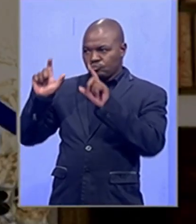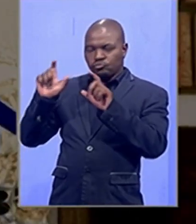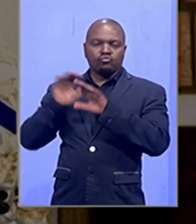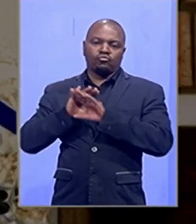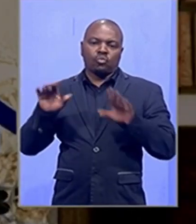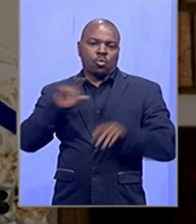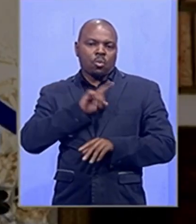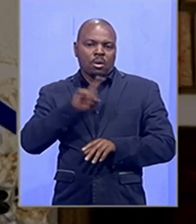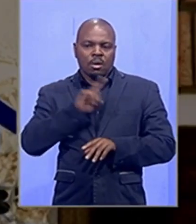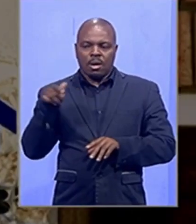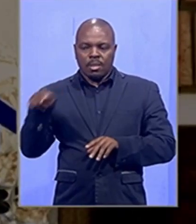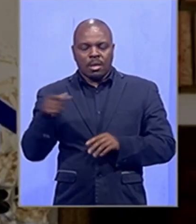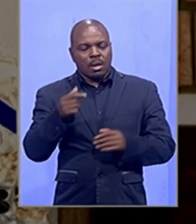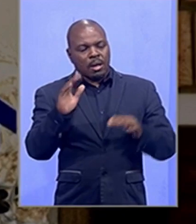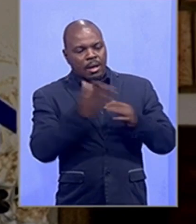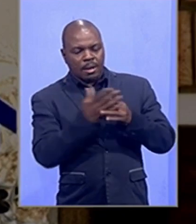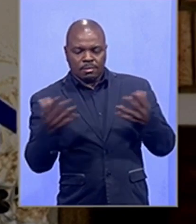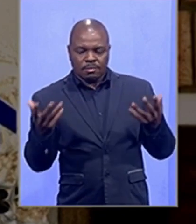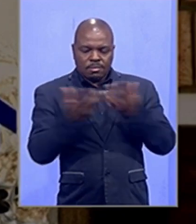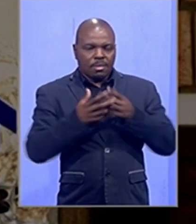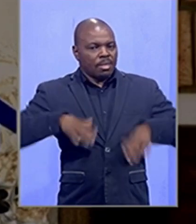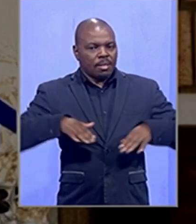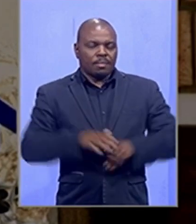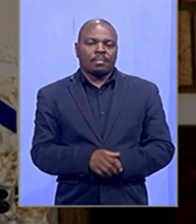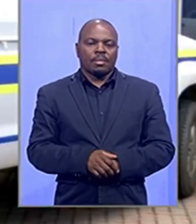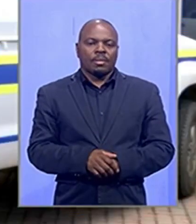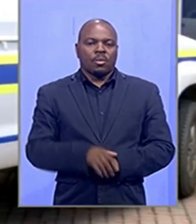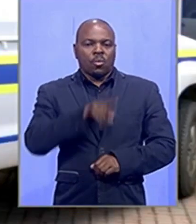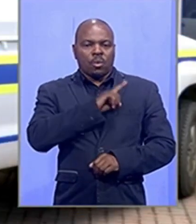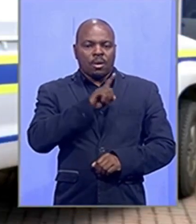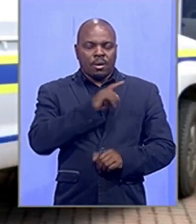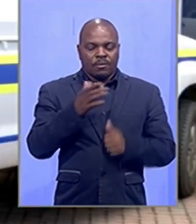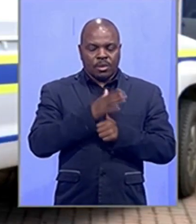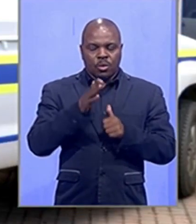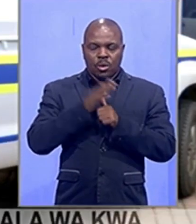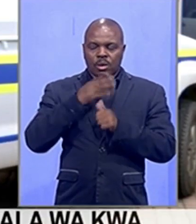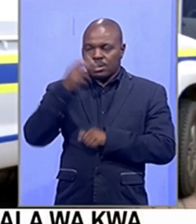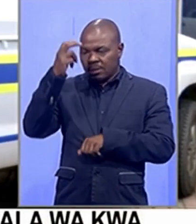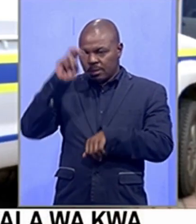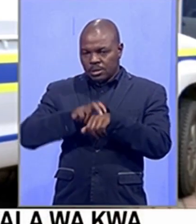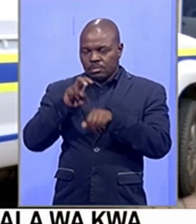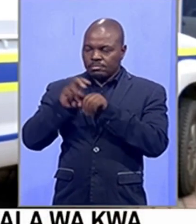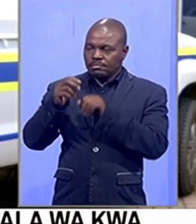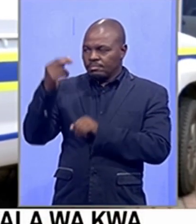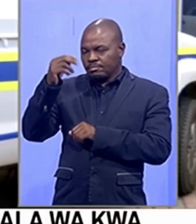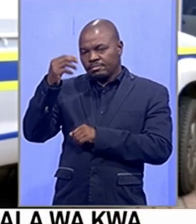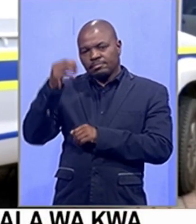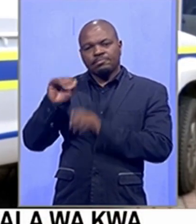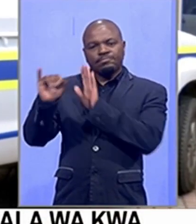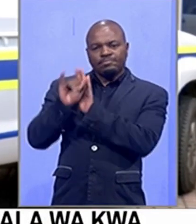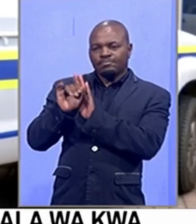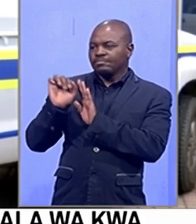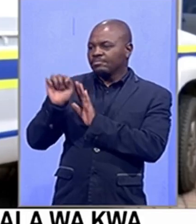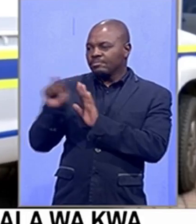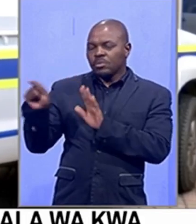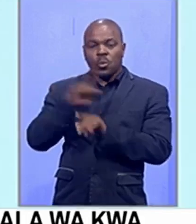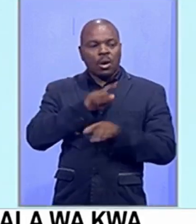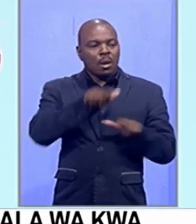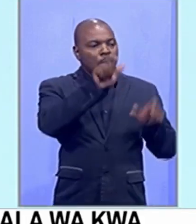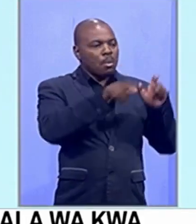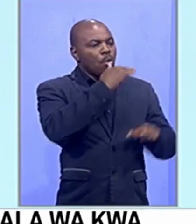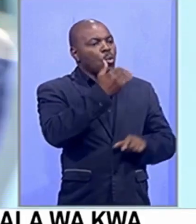se ba amantšhwa le melato yeo. Seo ke ka ge mošomo wa go hlatha ba latofatšwa o se wa phethwa ka ge bao ba bone go tiragalo yeo ka